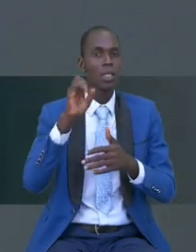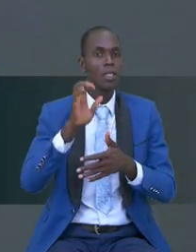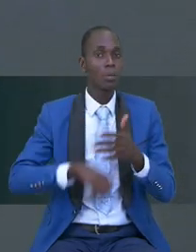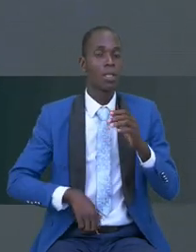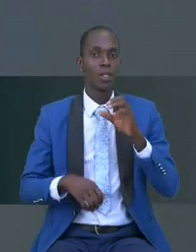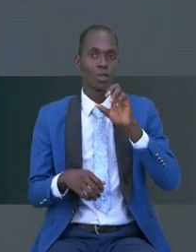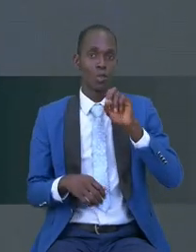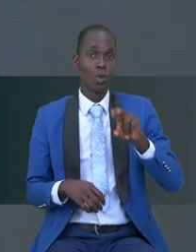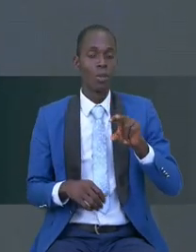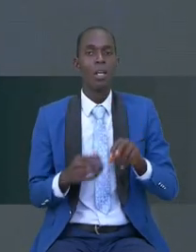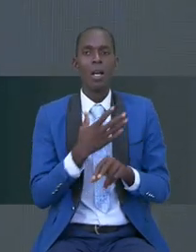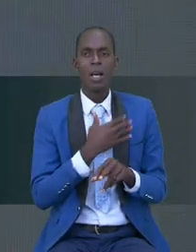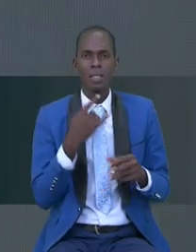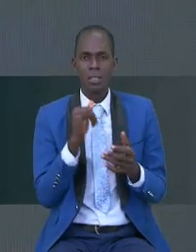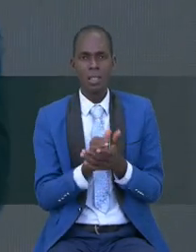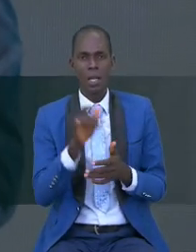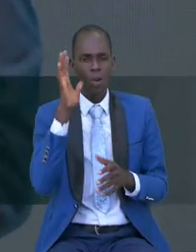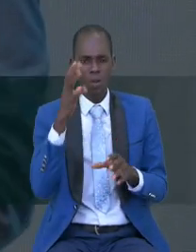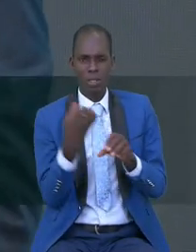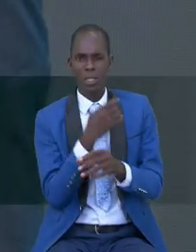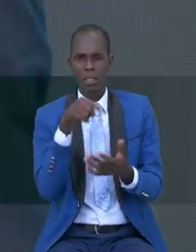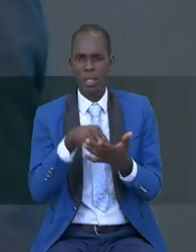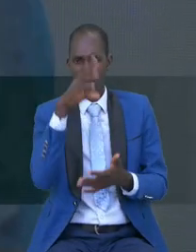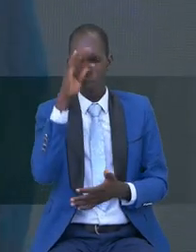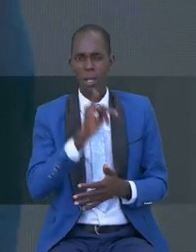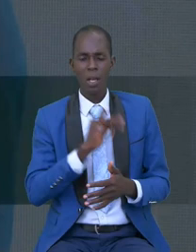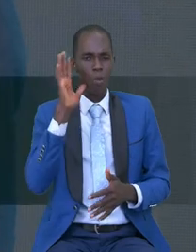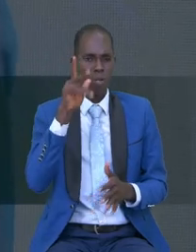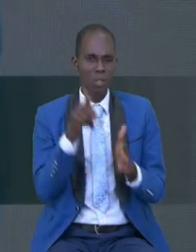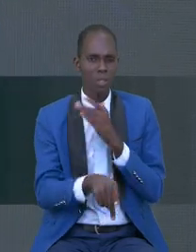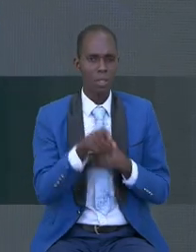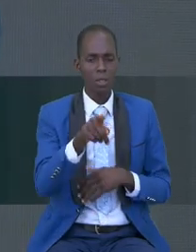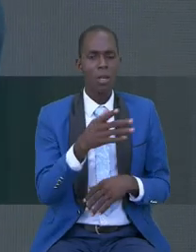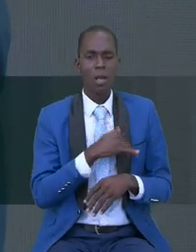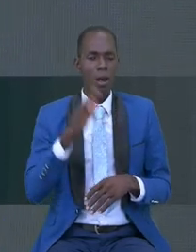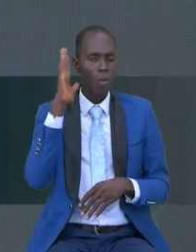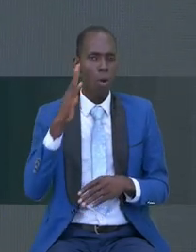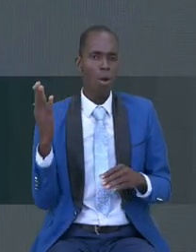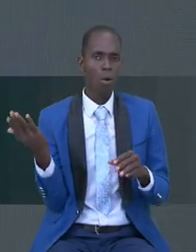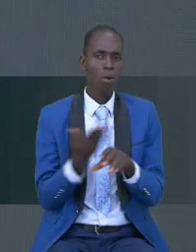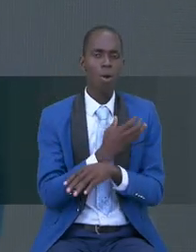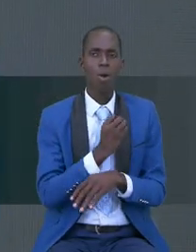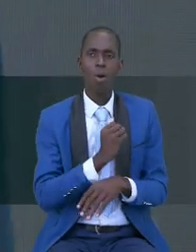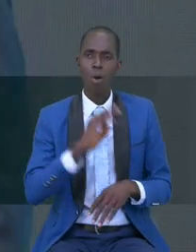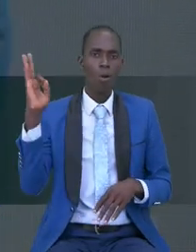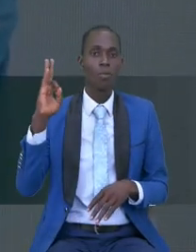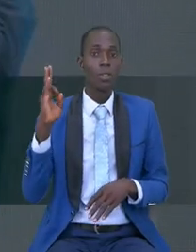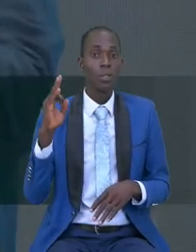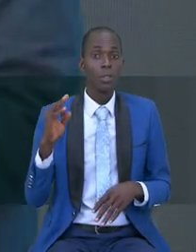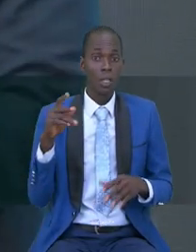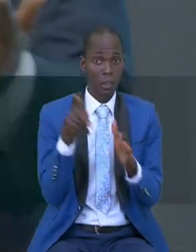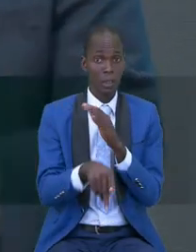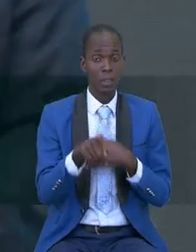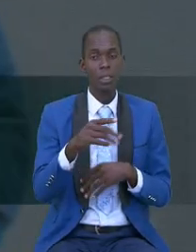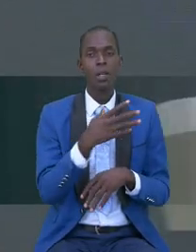I'm going to take that man, and tomorrow I will kill him. I'll cut off the leader, and then all the members,